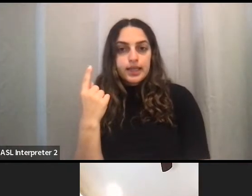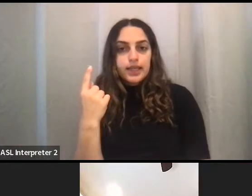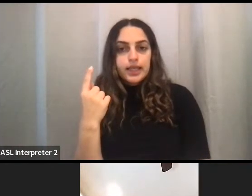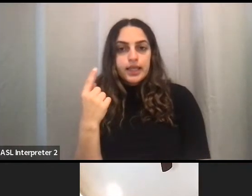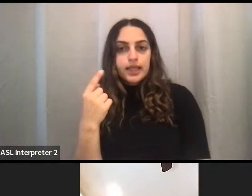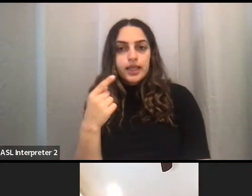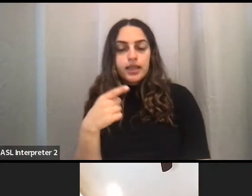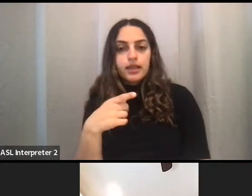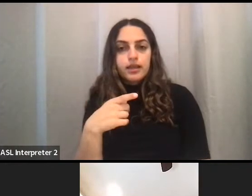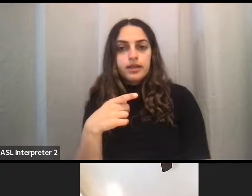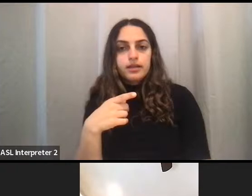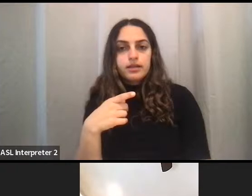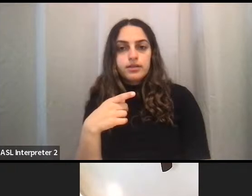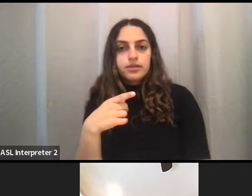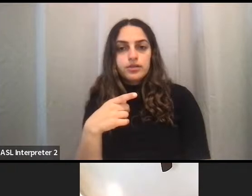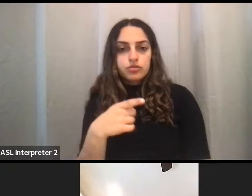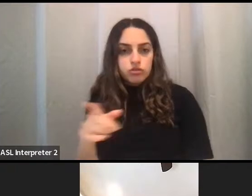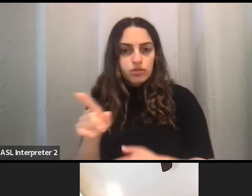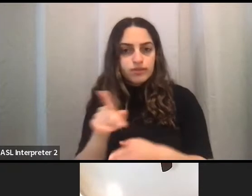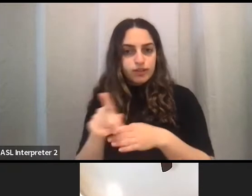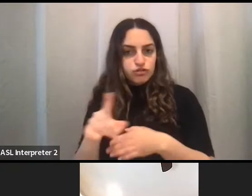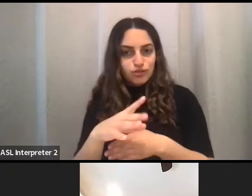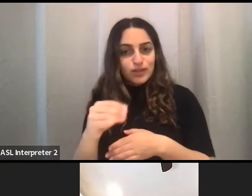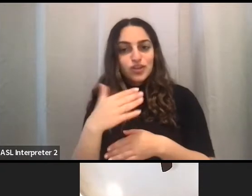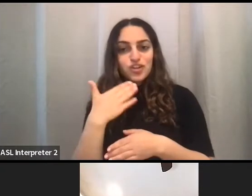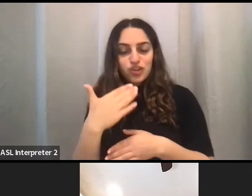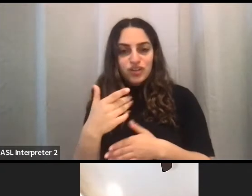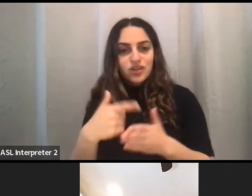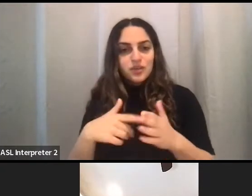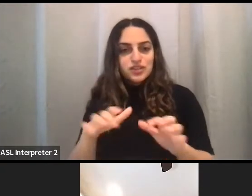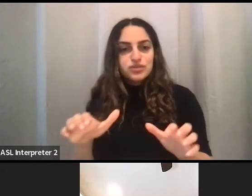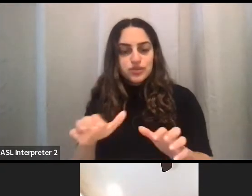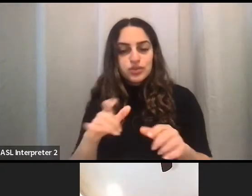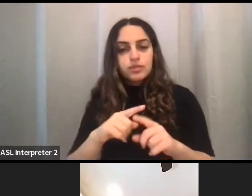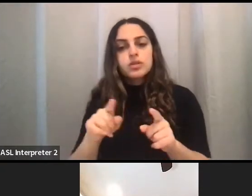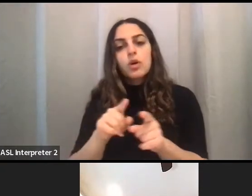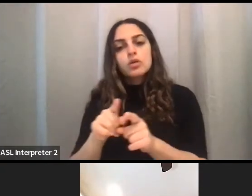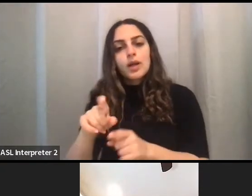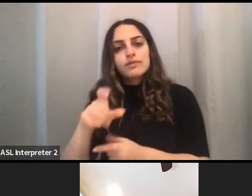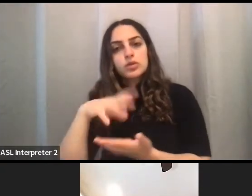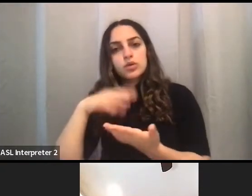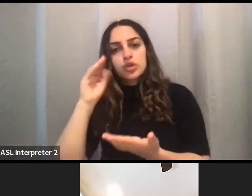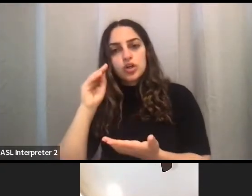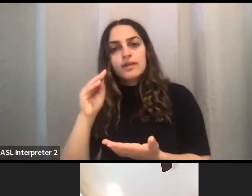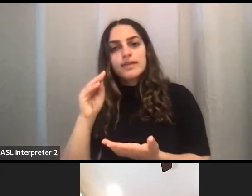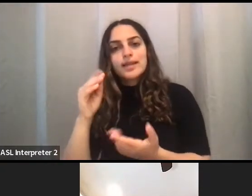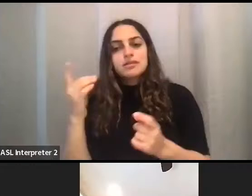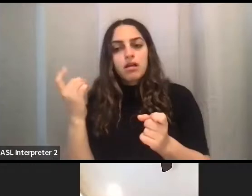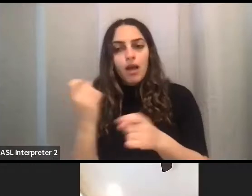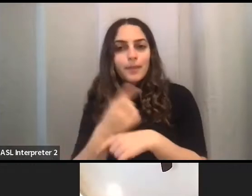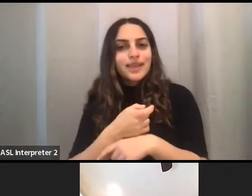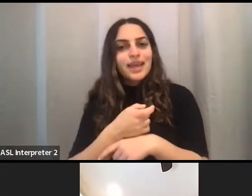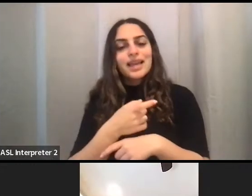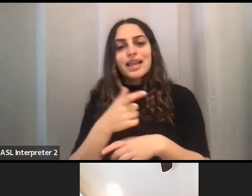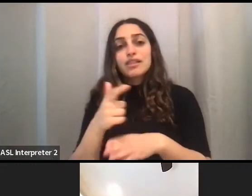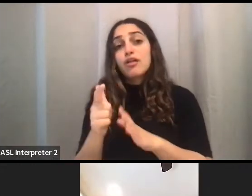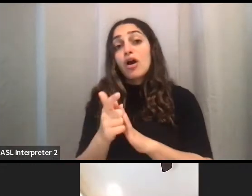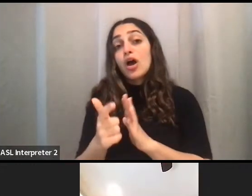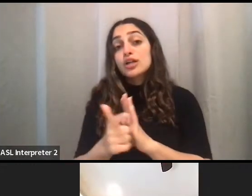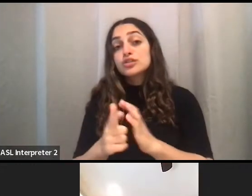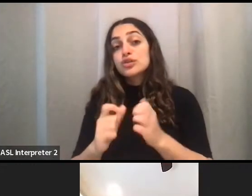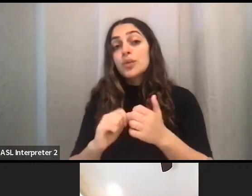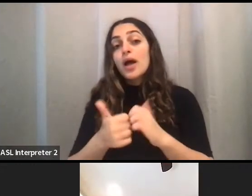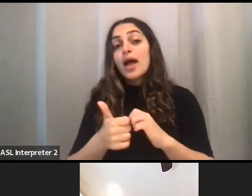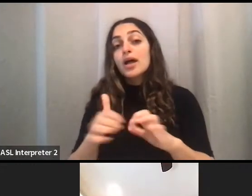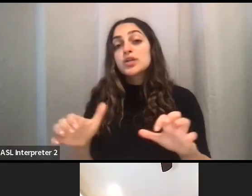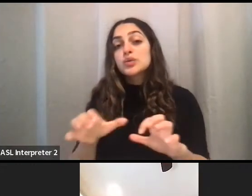professional and you're very good at what you do and but you also need to learn these very very complicated federal laws how do we do that